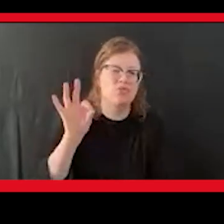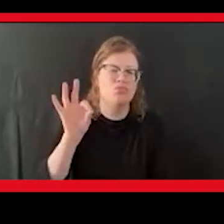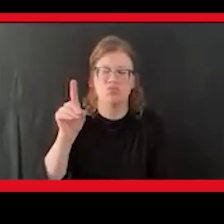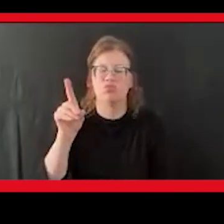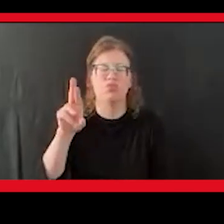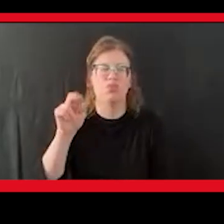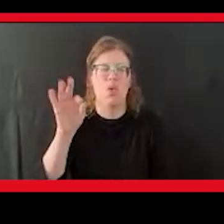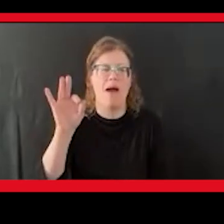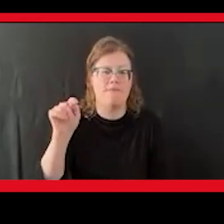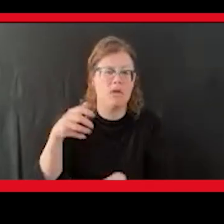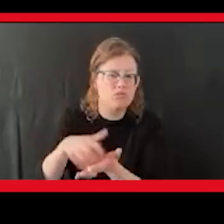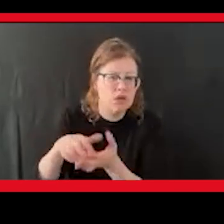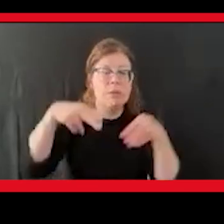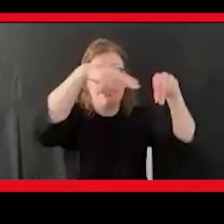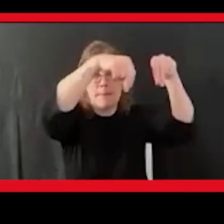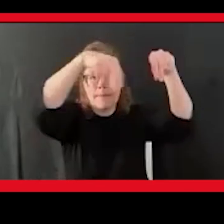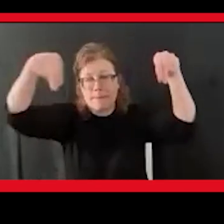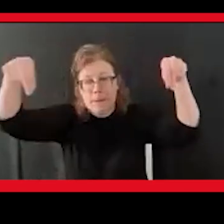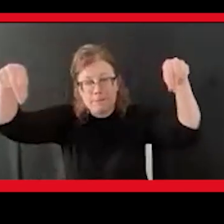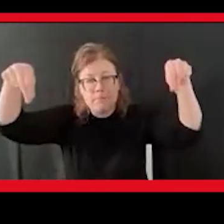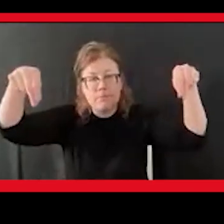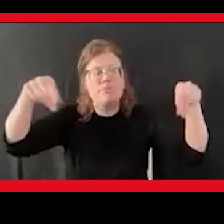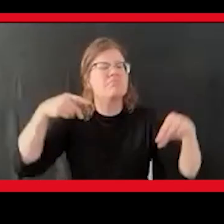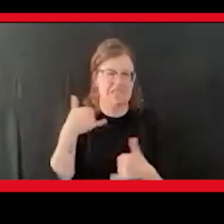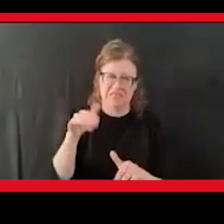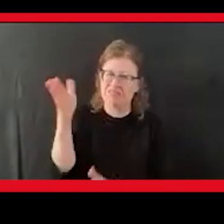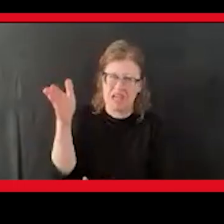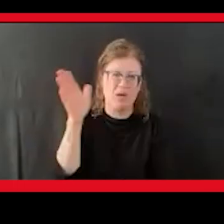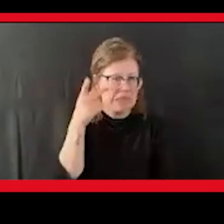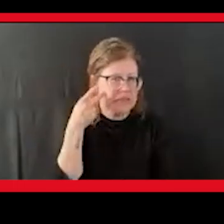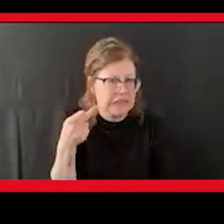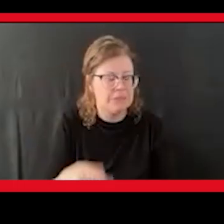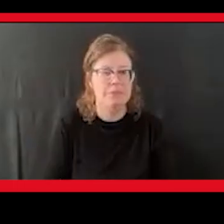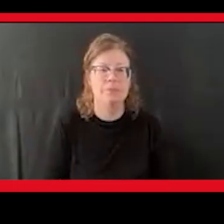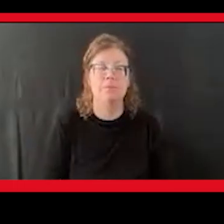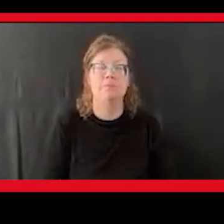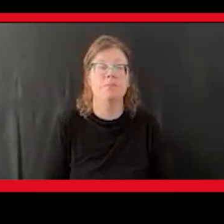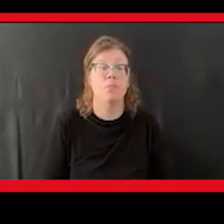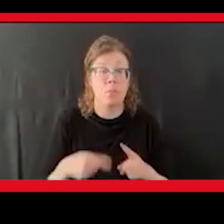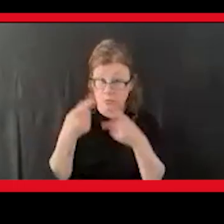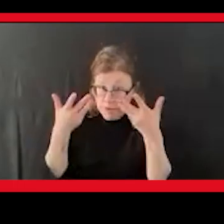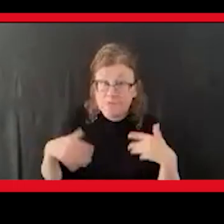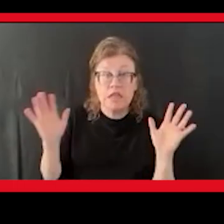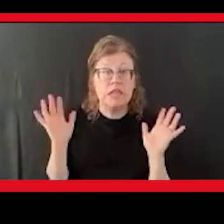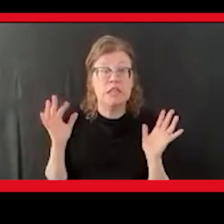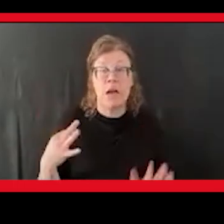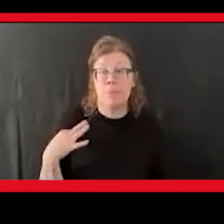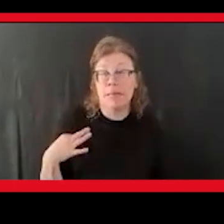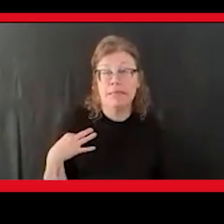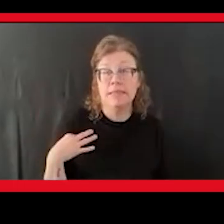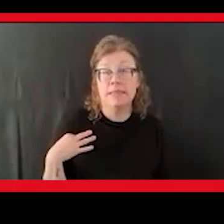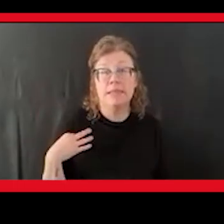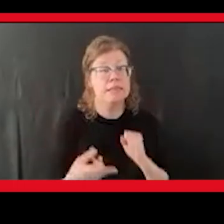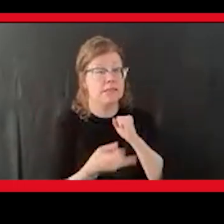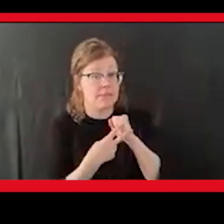When you've completed your application, you can hit Save and Validate. Then the platform will check your application